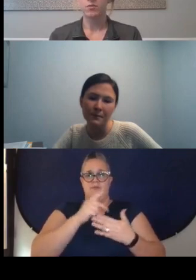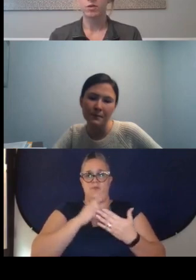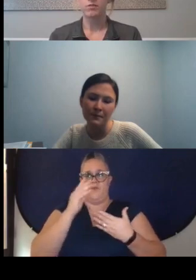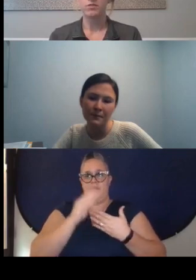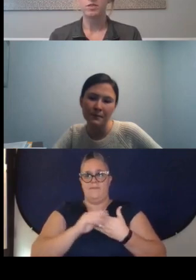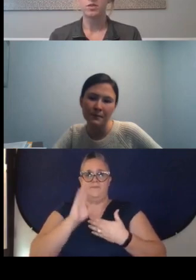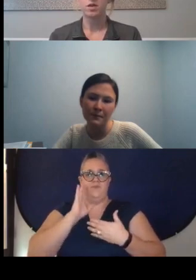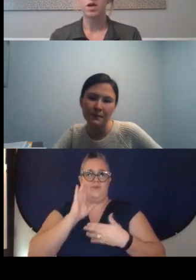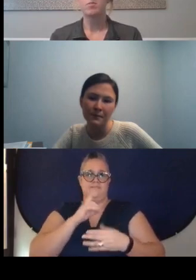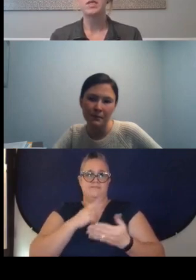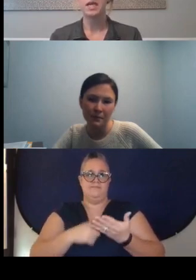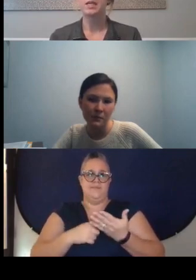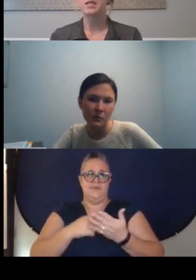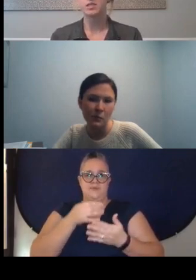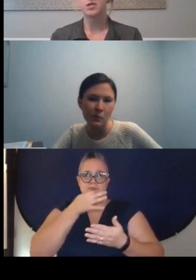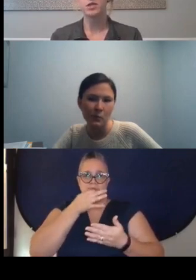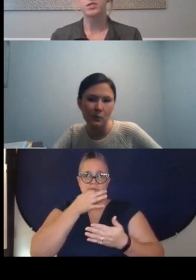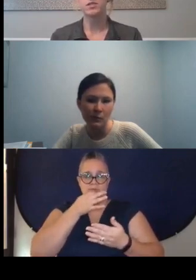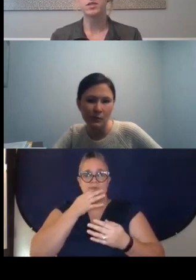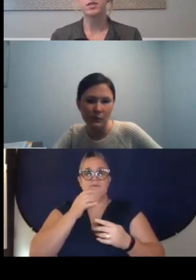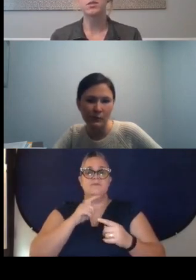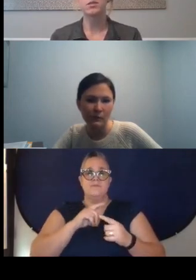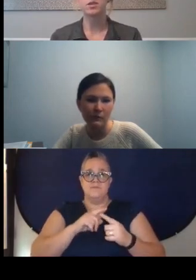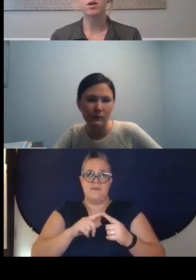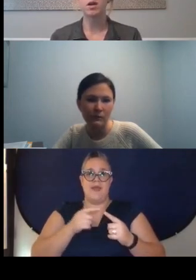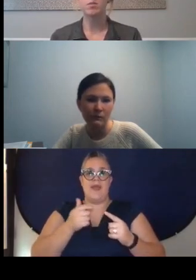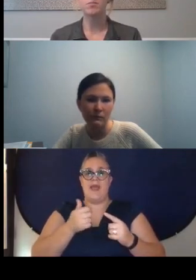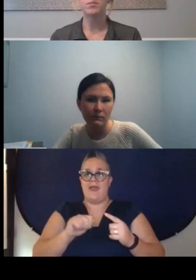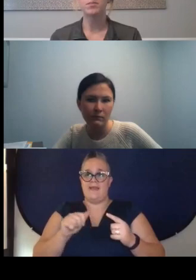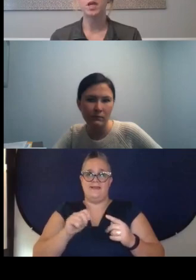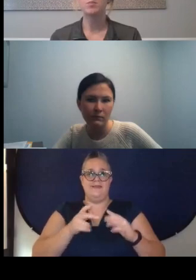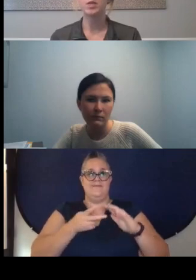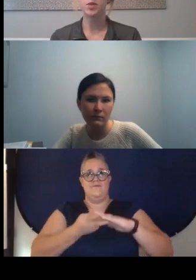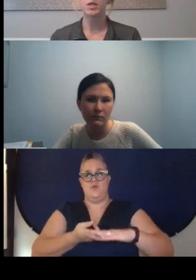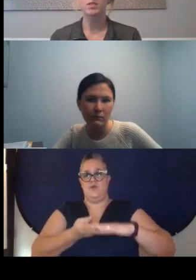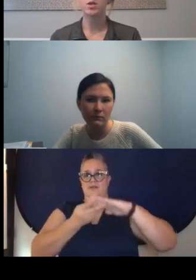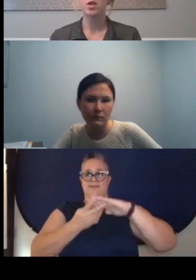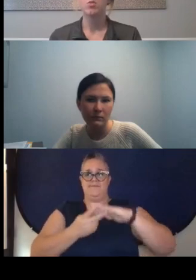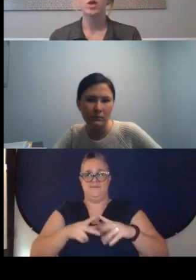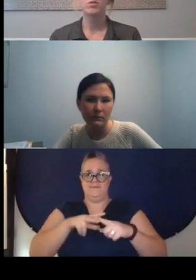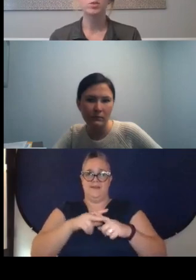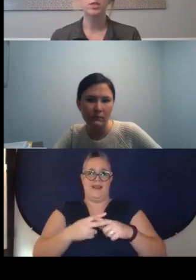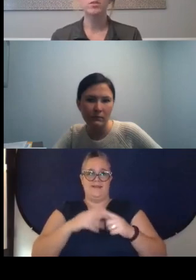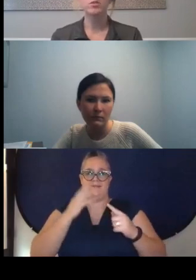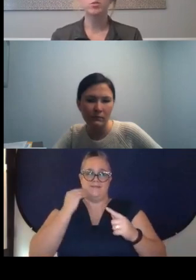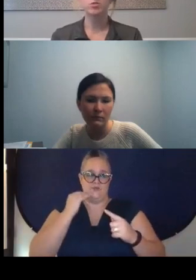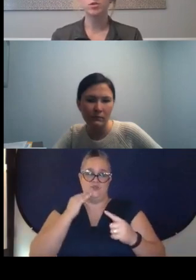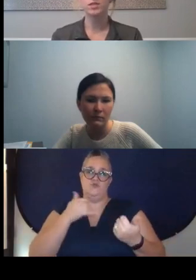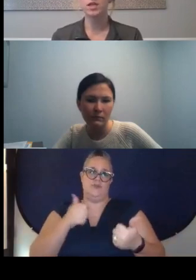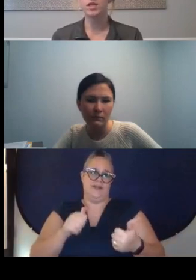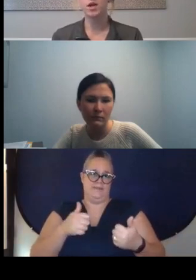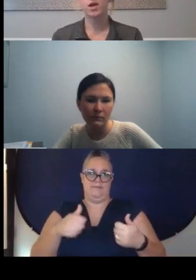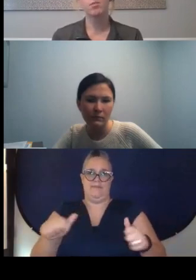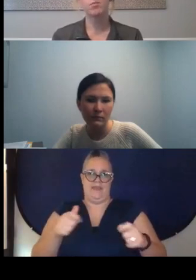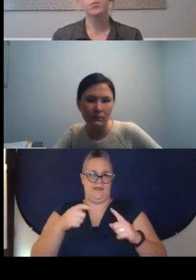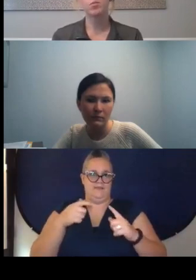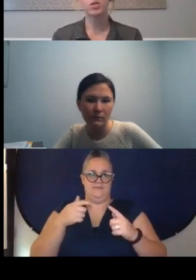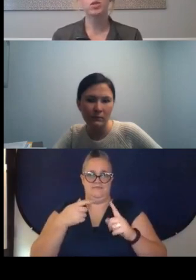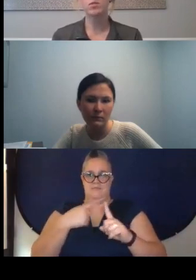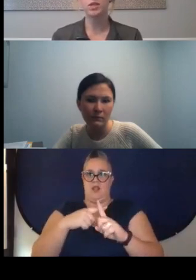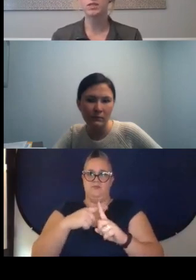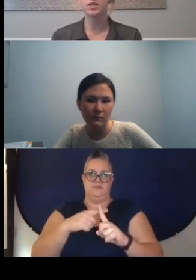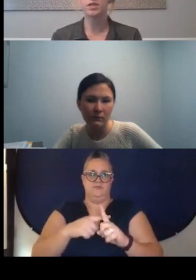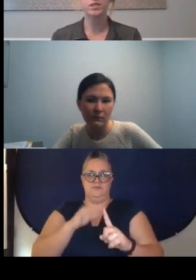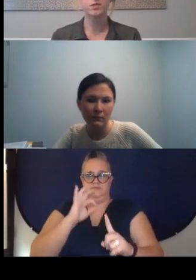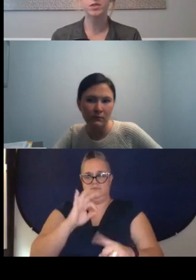obviously, any forklift mechanic experience is a big plus. We also like to say or